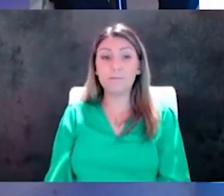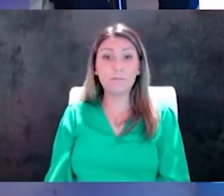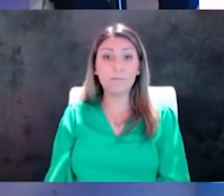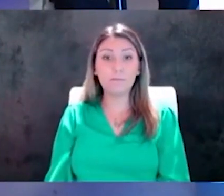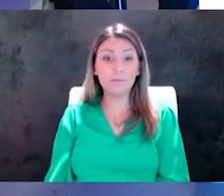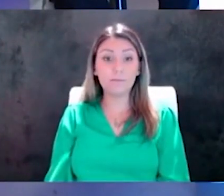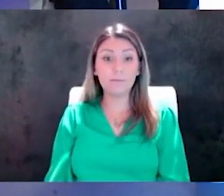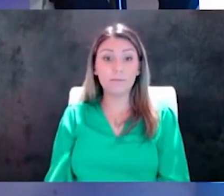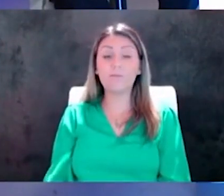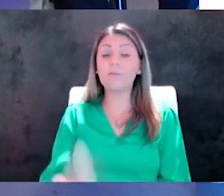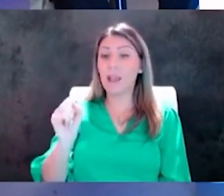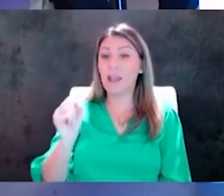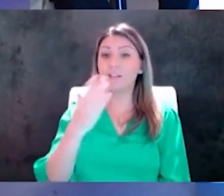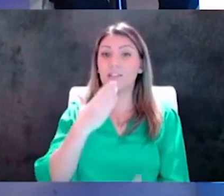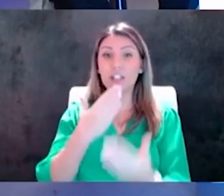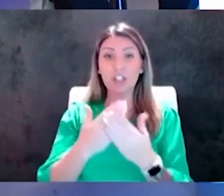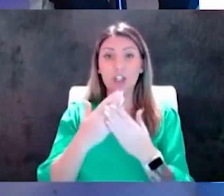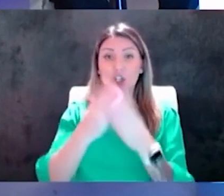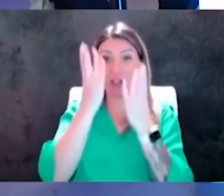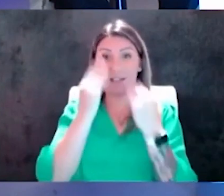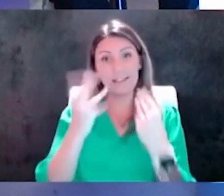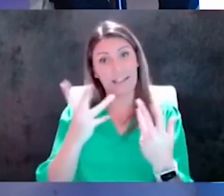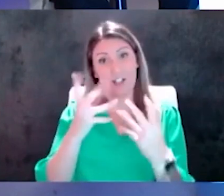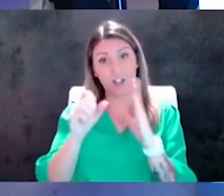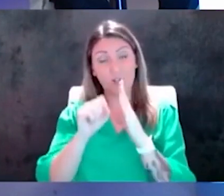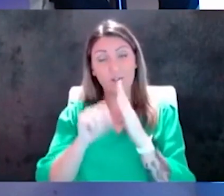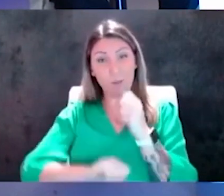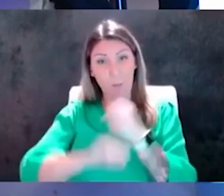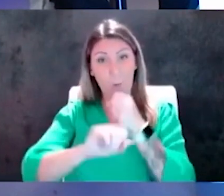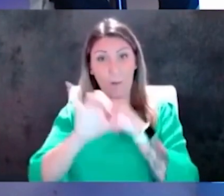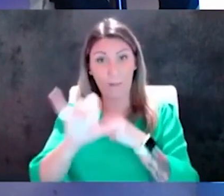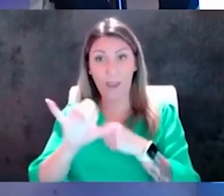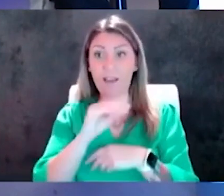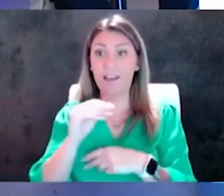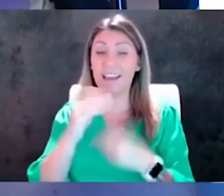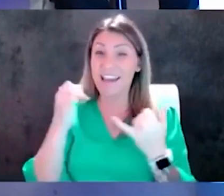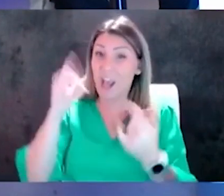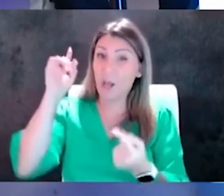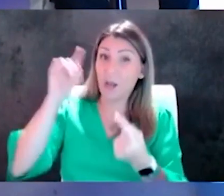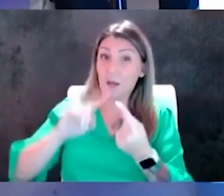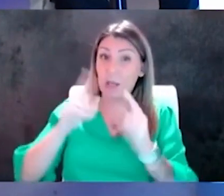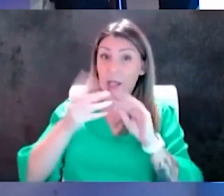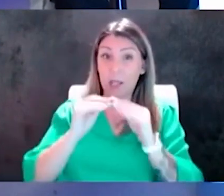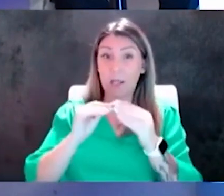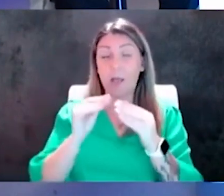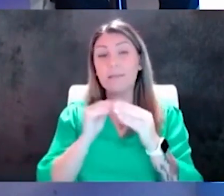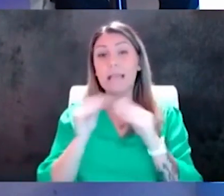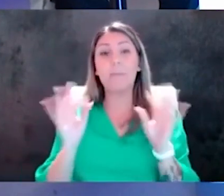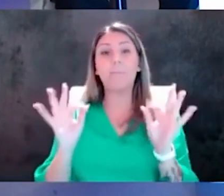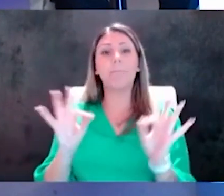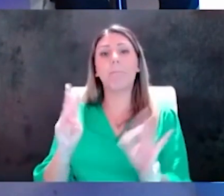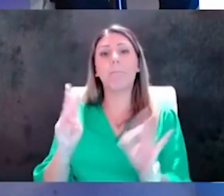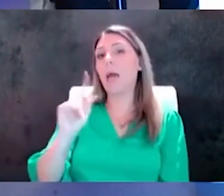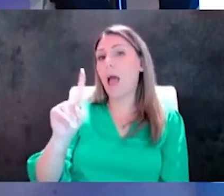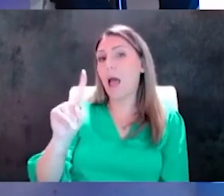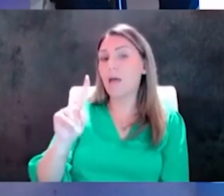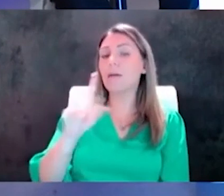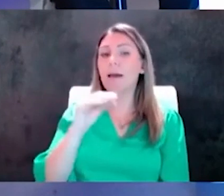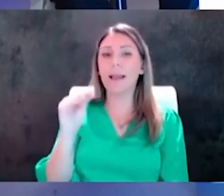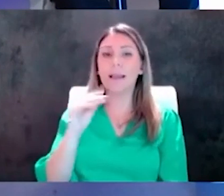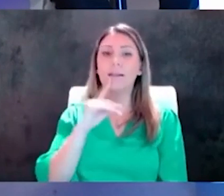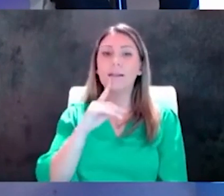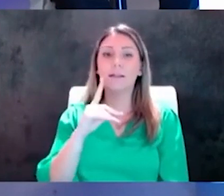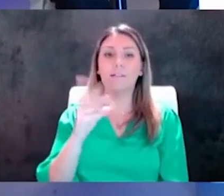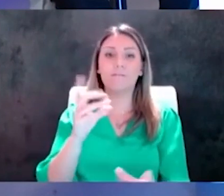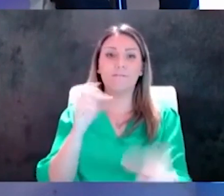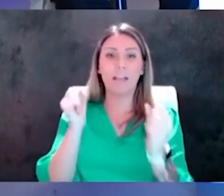that. And it makes it milder. If you do get it, not only does it decrease the numbers, but it also makes it much milder, so and more rapid recovery. So I think clearly